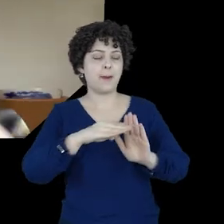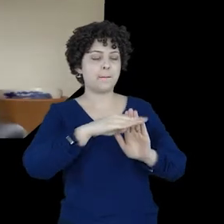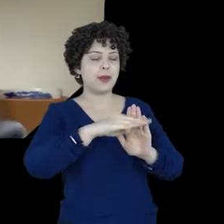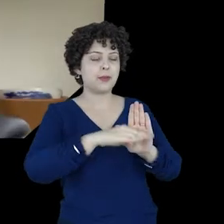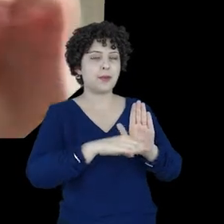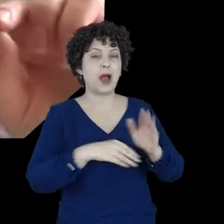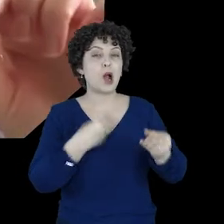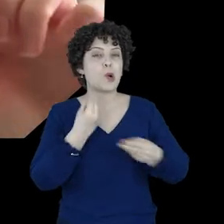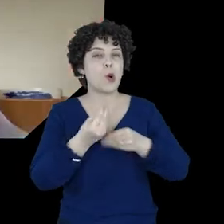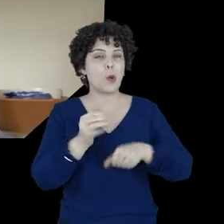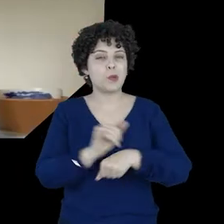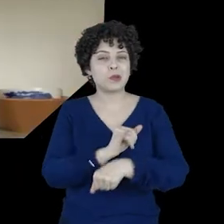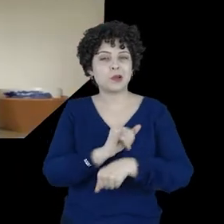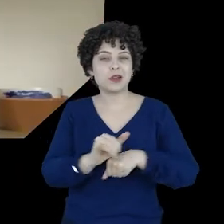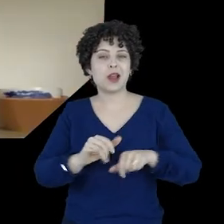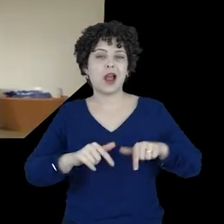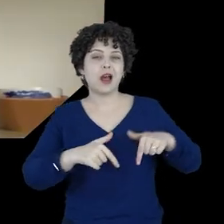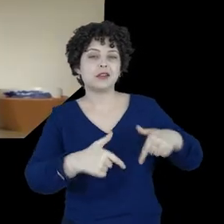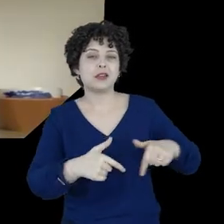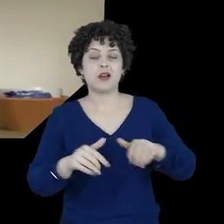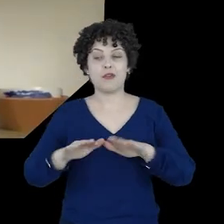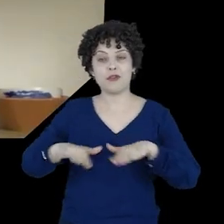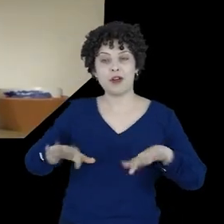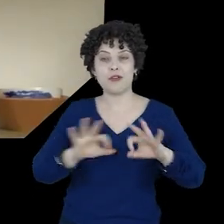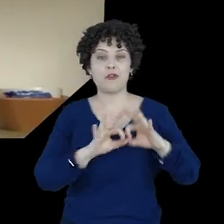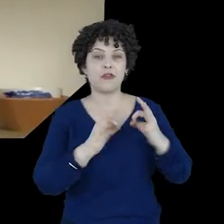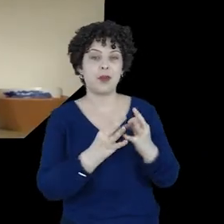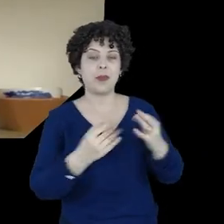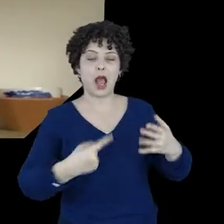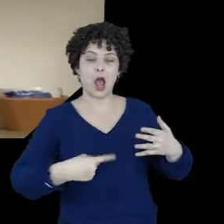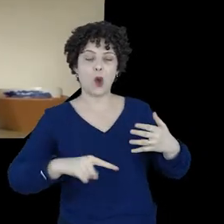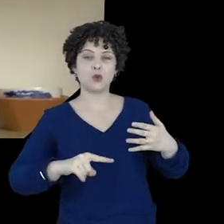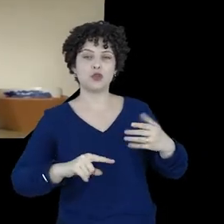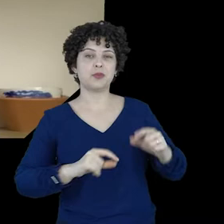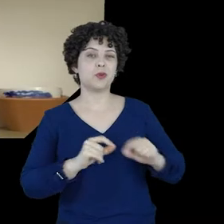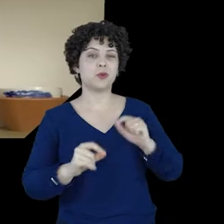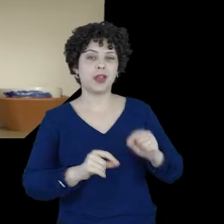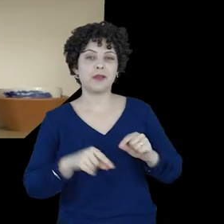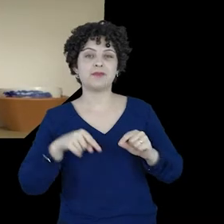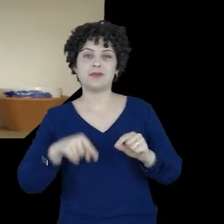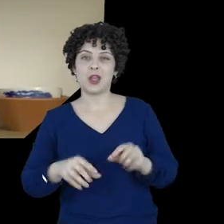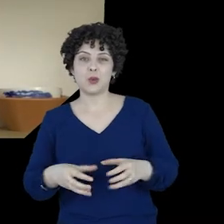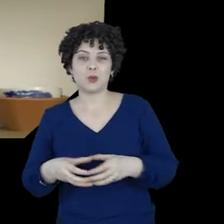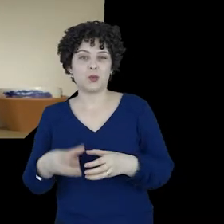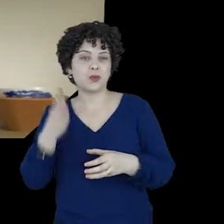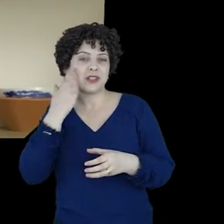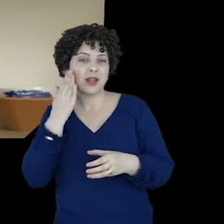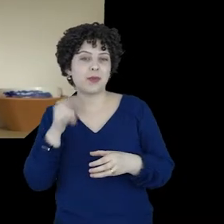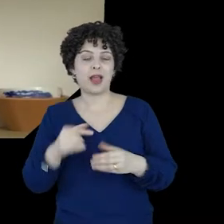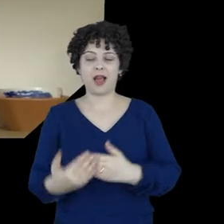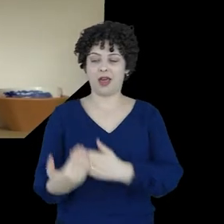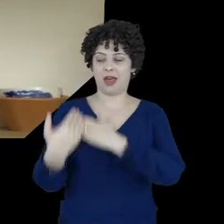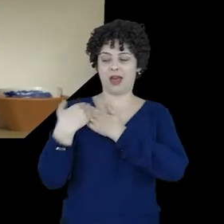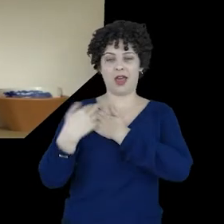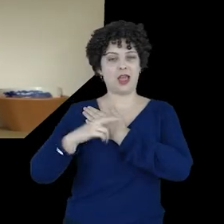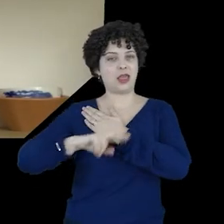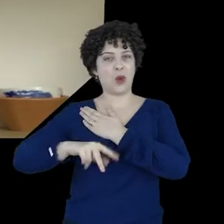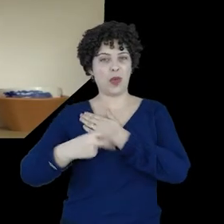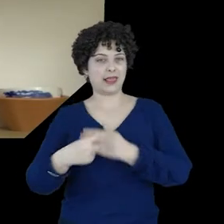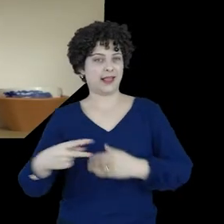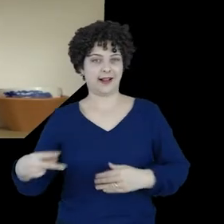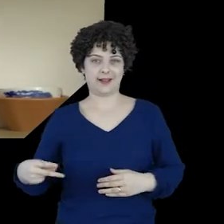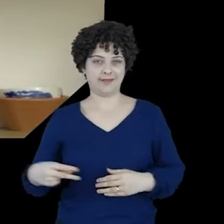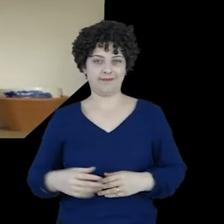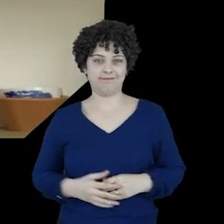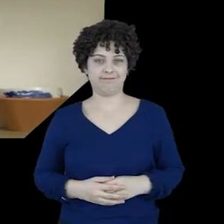if you look at a process of intervention, families and children really should be the last line of defence. They shouldn't be bearing the